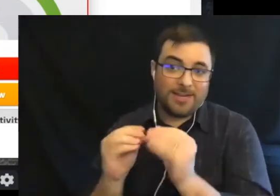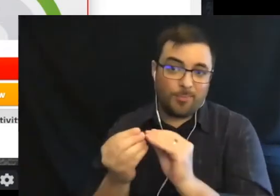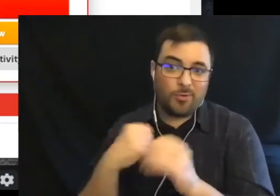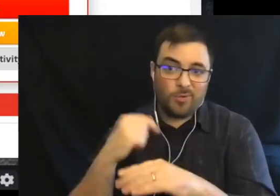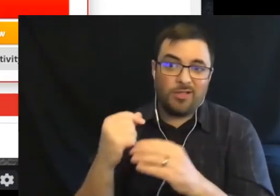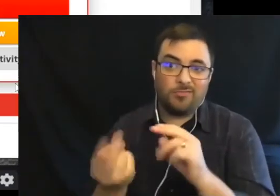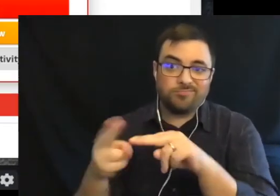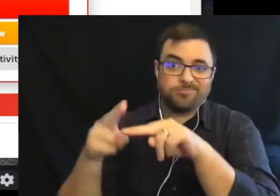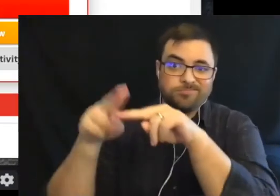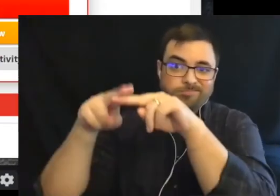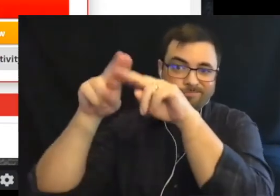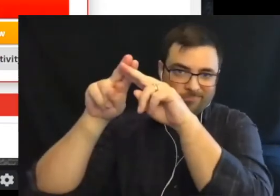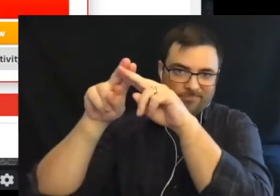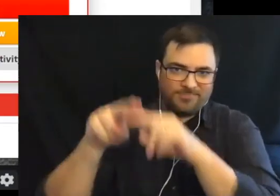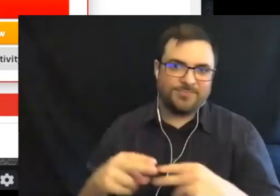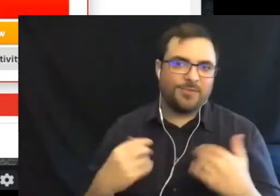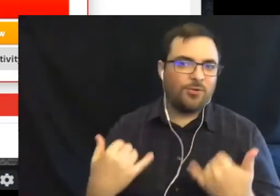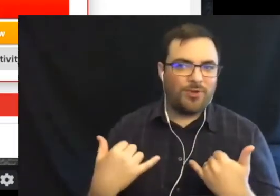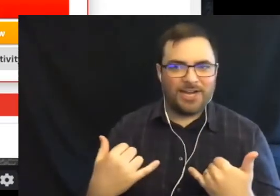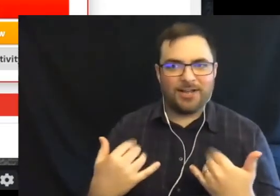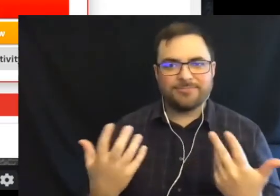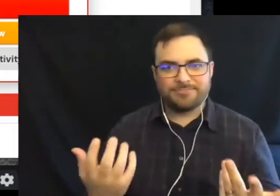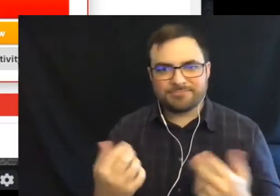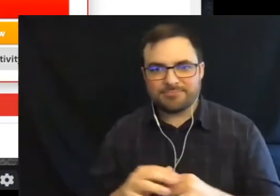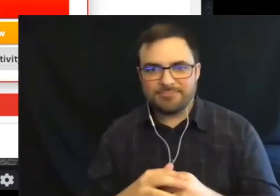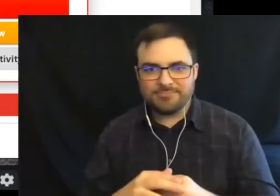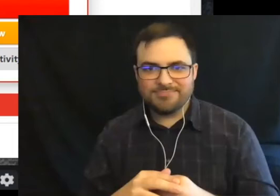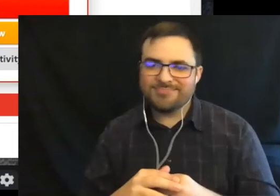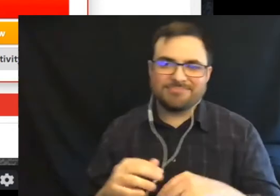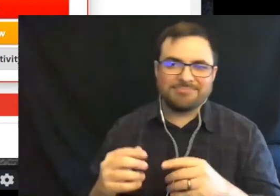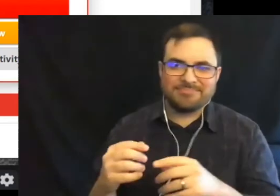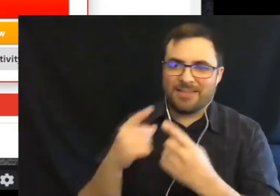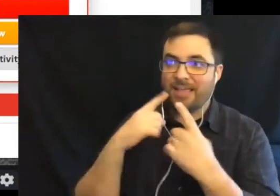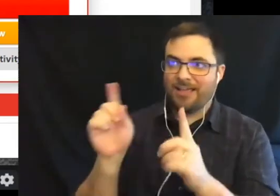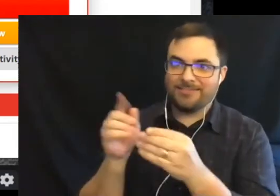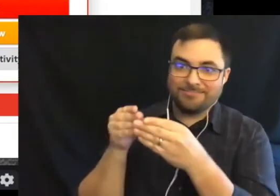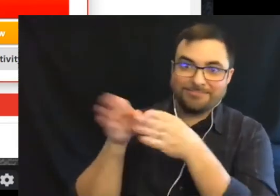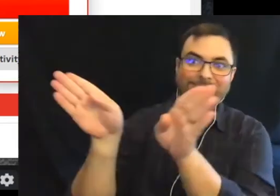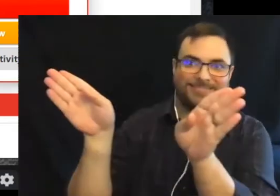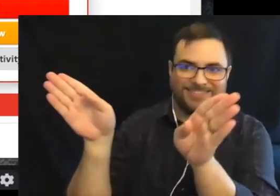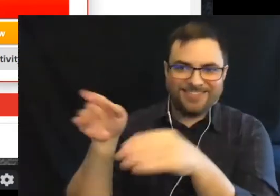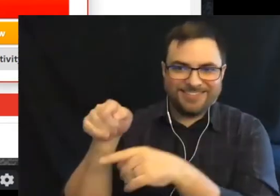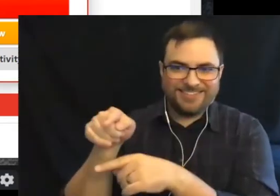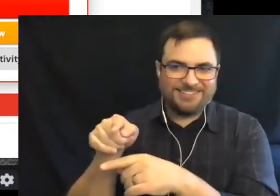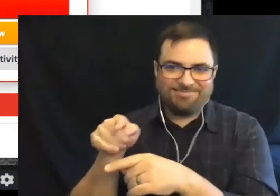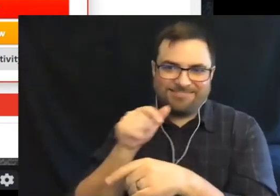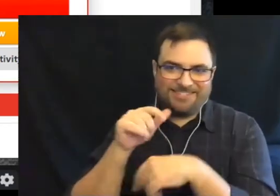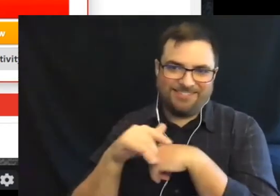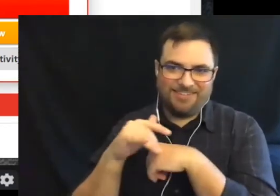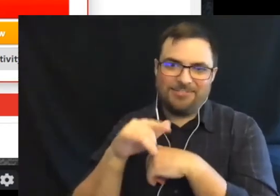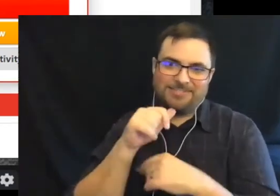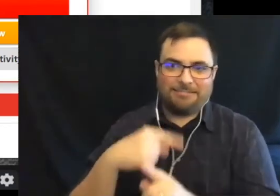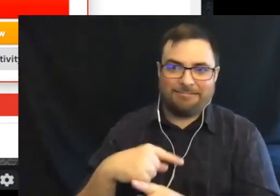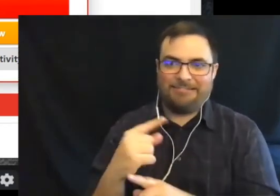score. So right now, it's telling me I can't publish it because it's just not of high